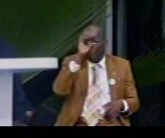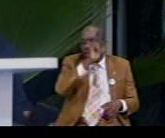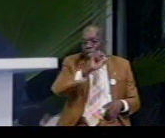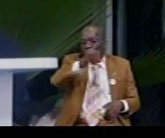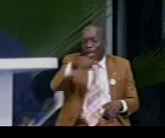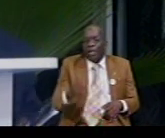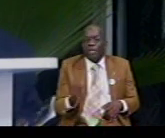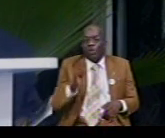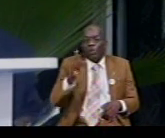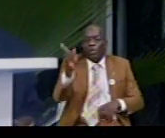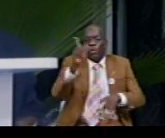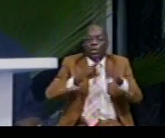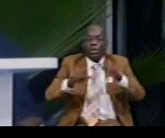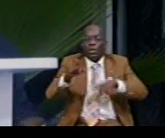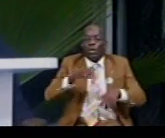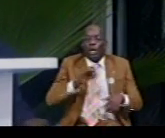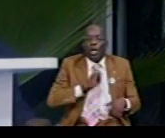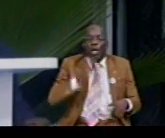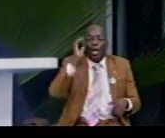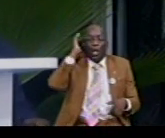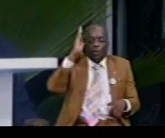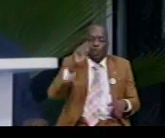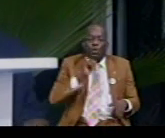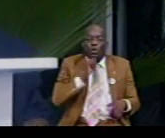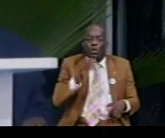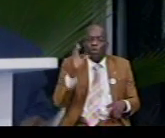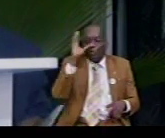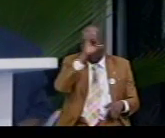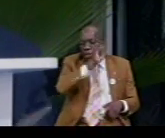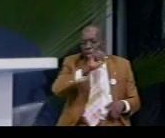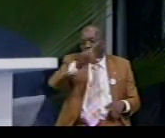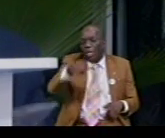I say I will not miss any of them.